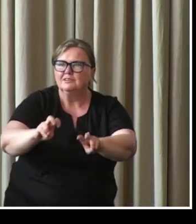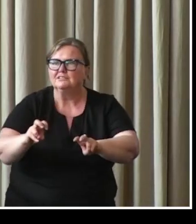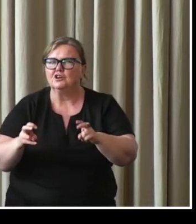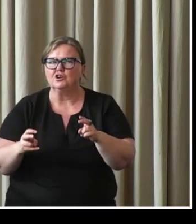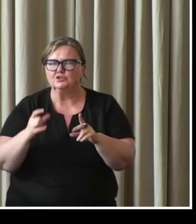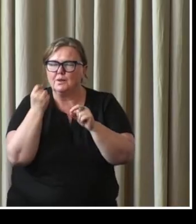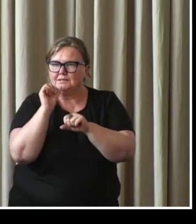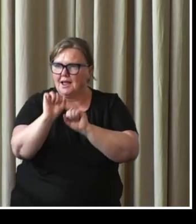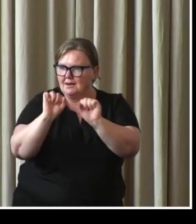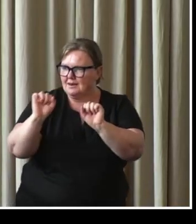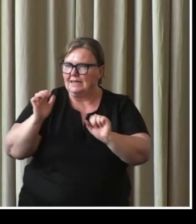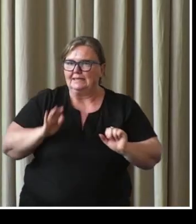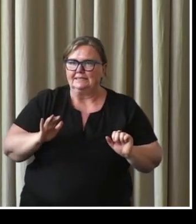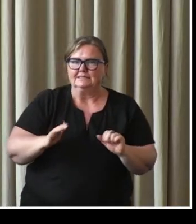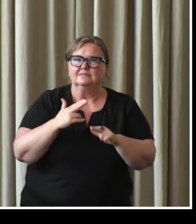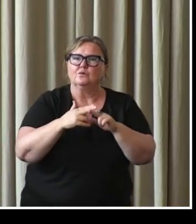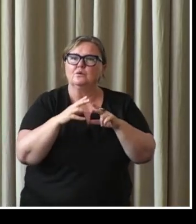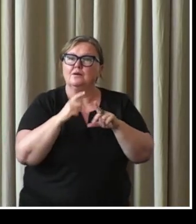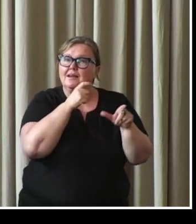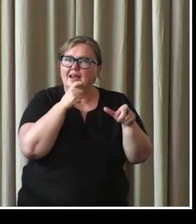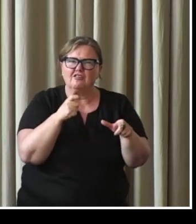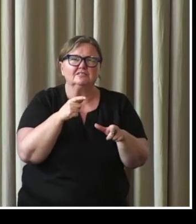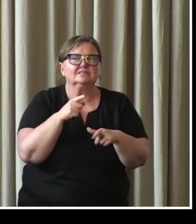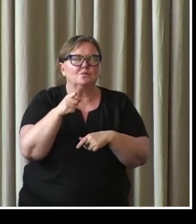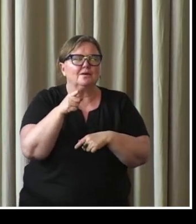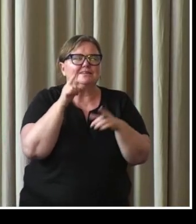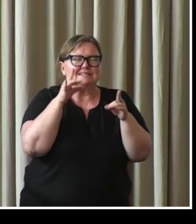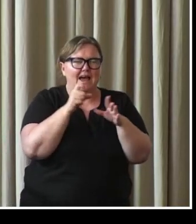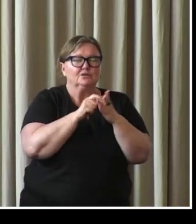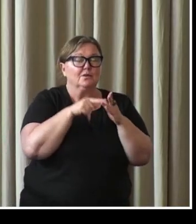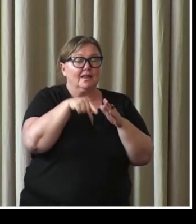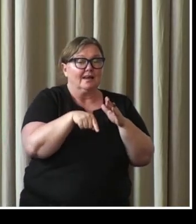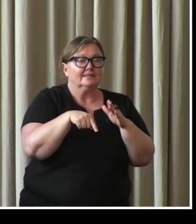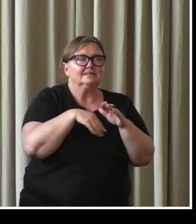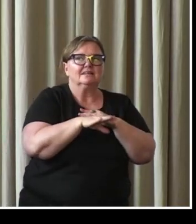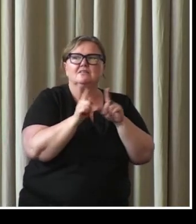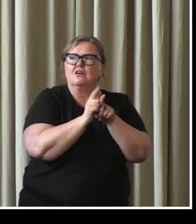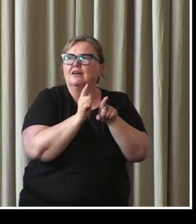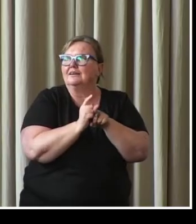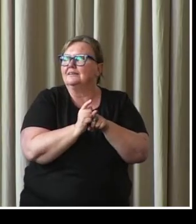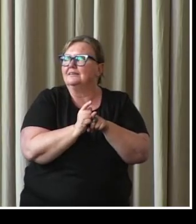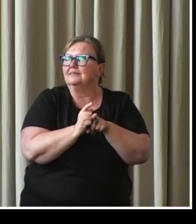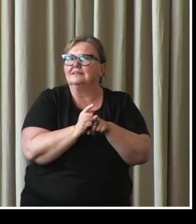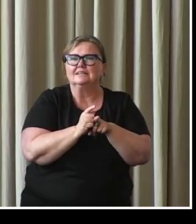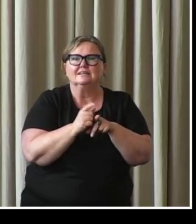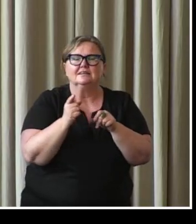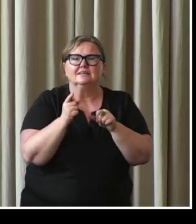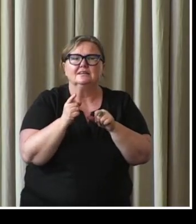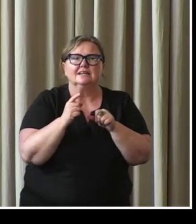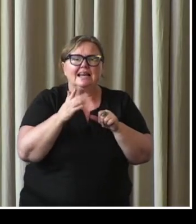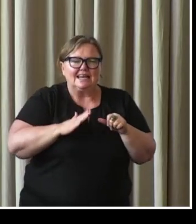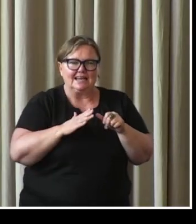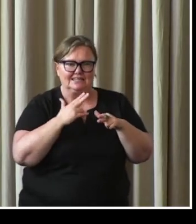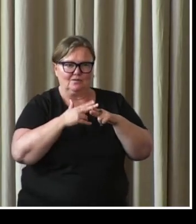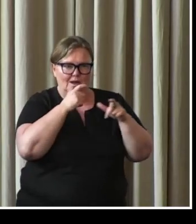specific needs of particular groups of carers. And we've already started doing that in areas such as what are the specific needs of